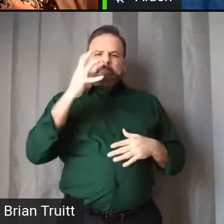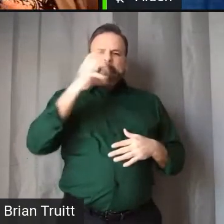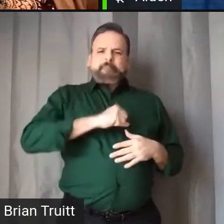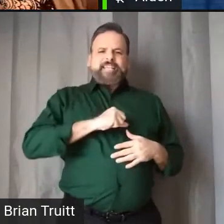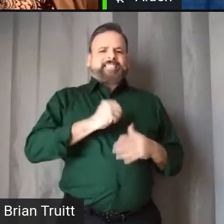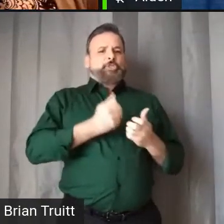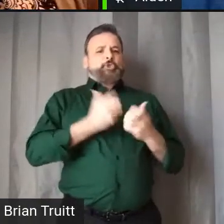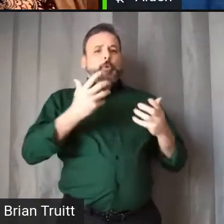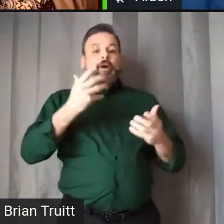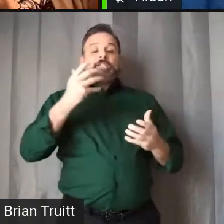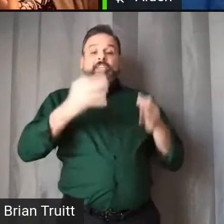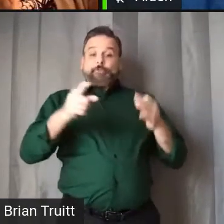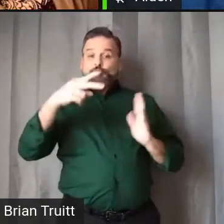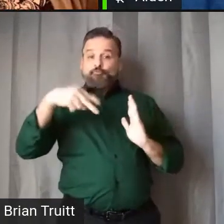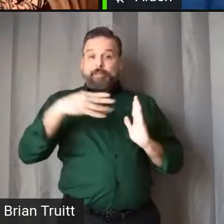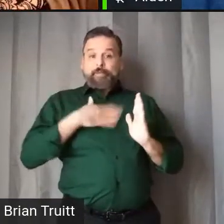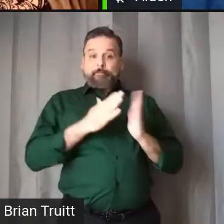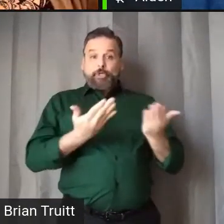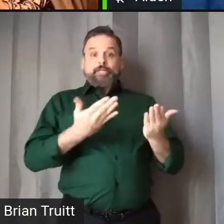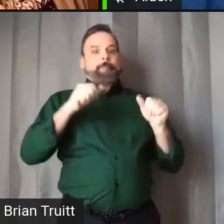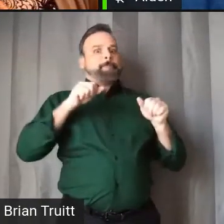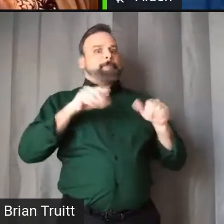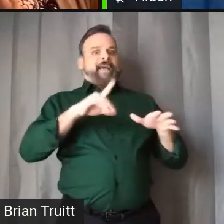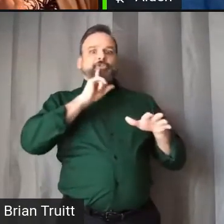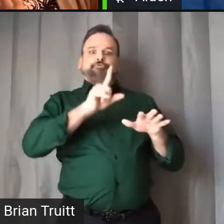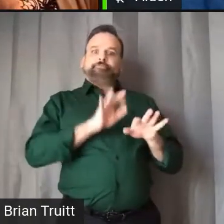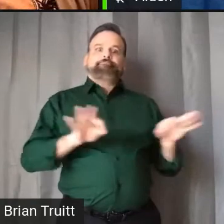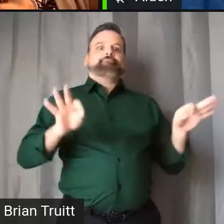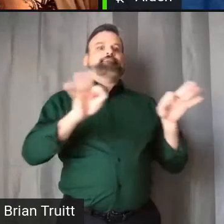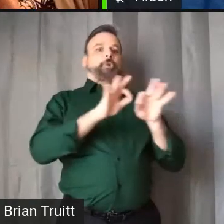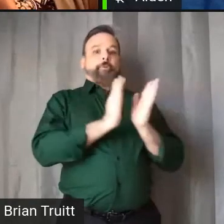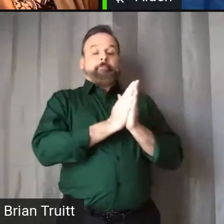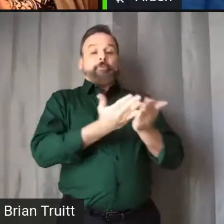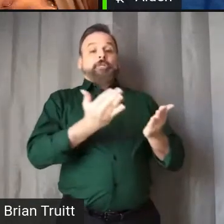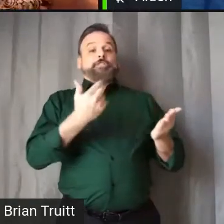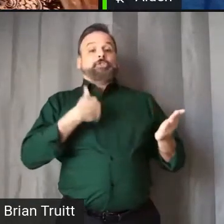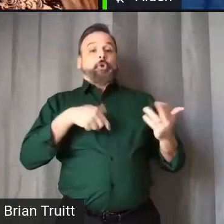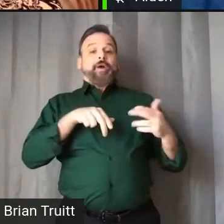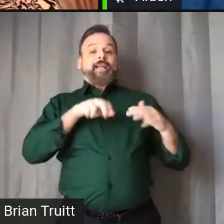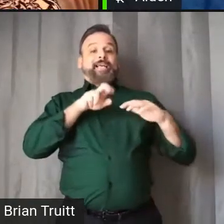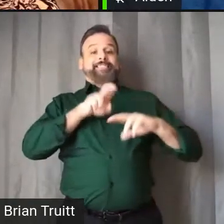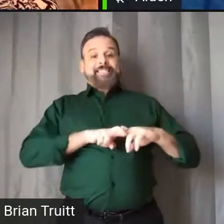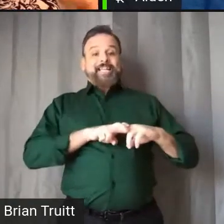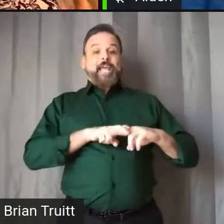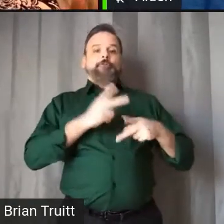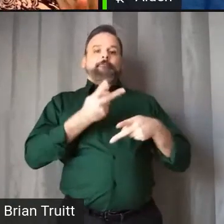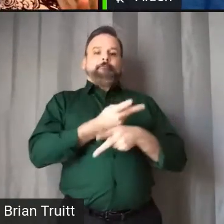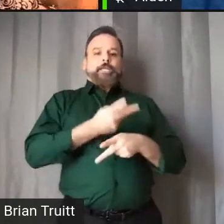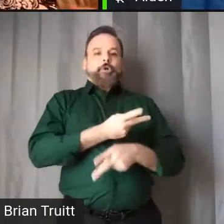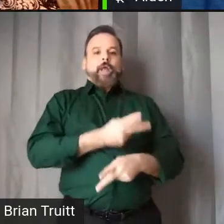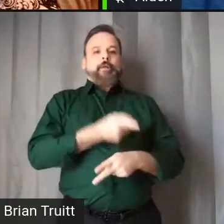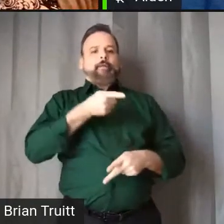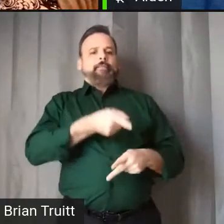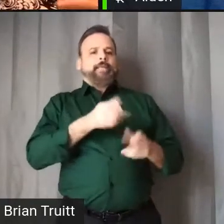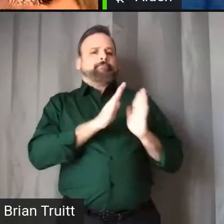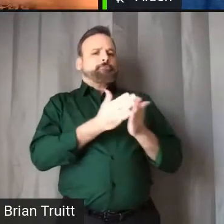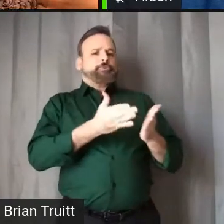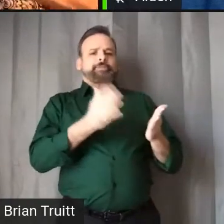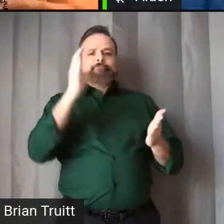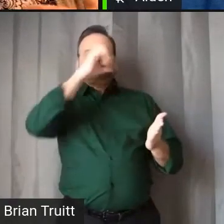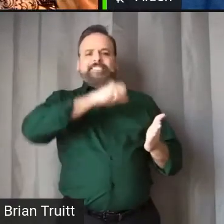anybody who's read the book knows that magic is so intrinsic to the book. So when I sat down to actually figure out what is this book missing